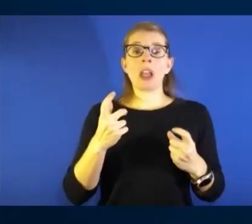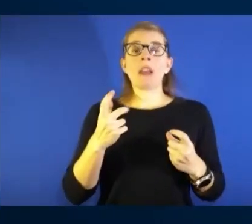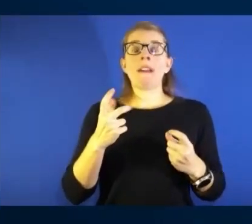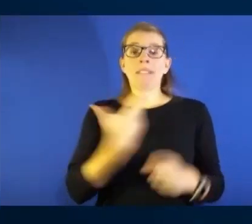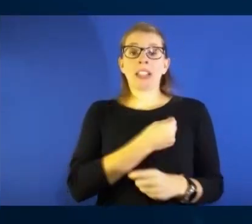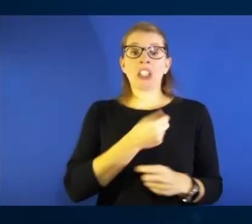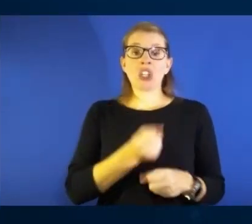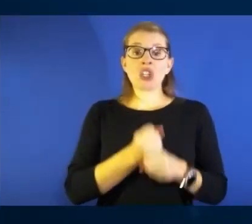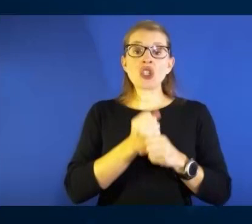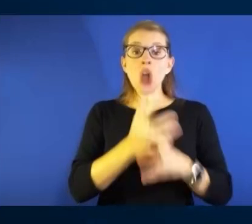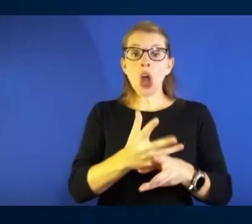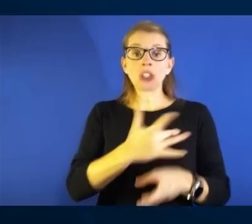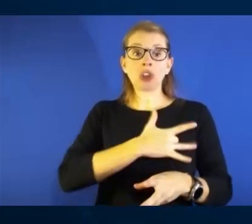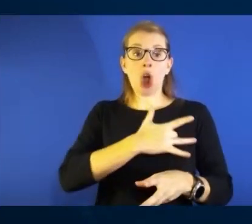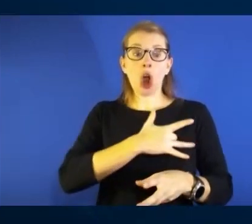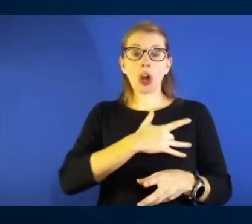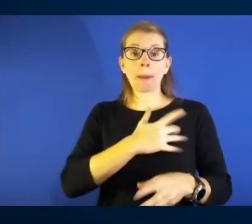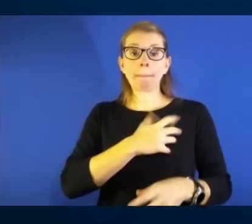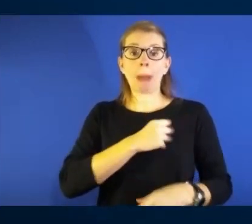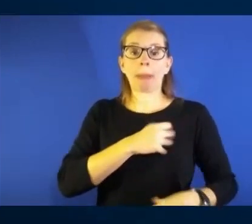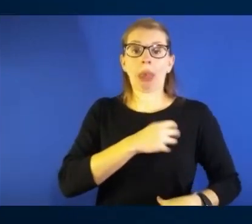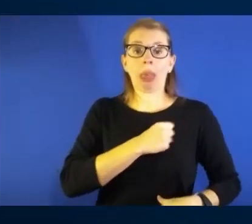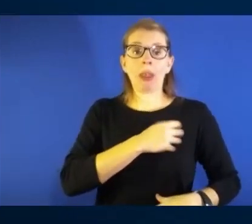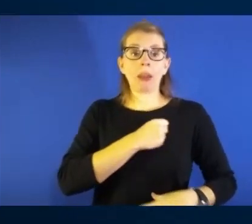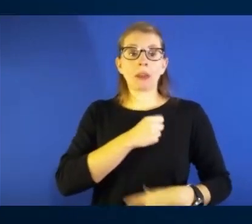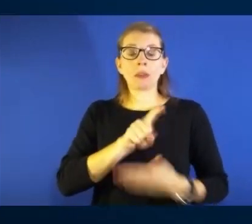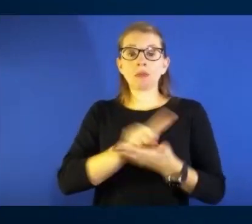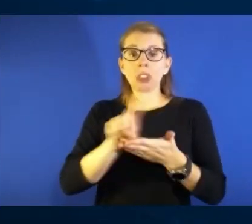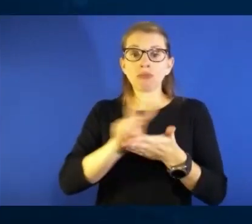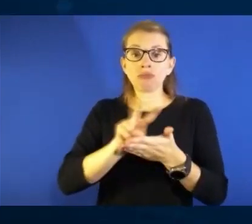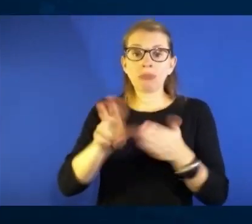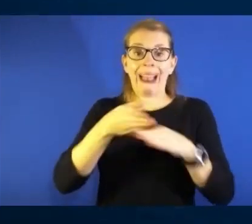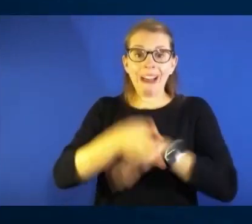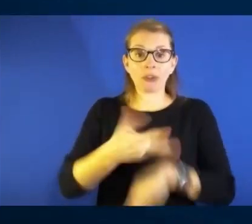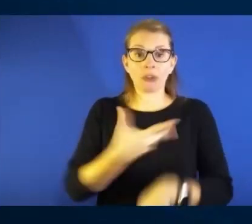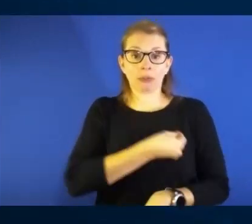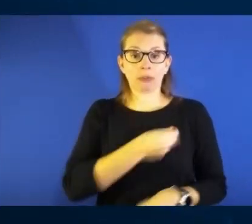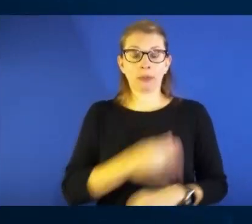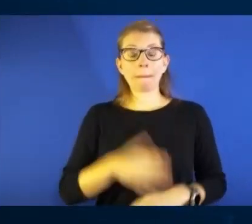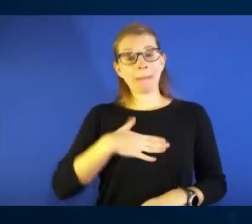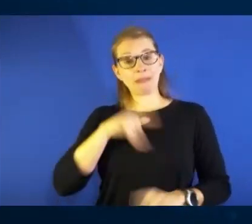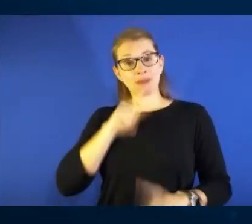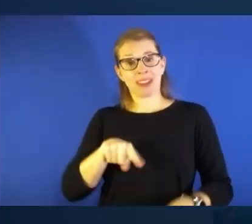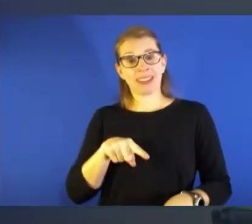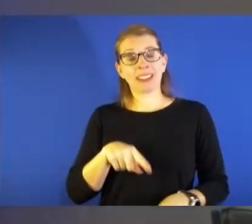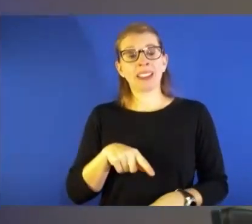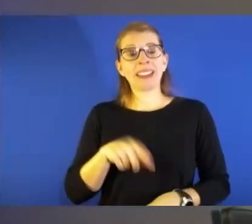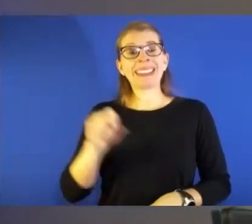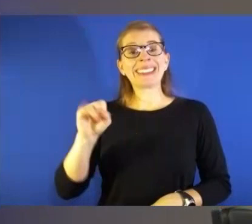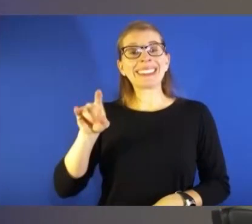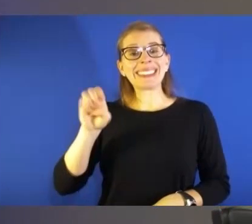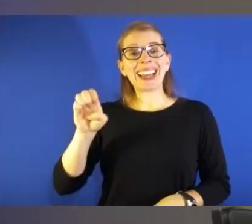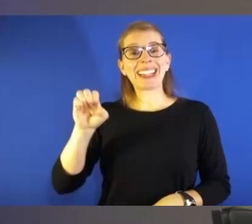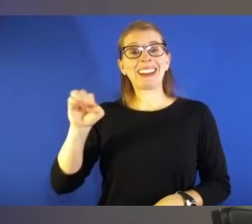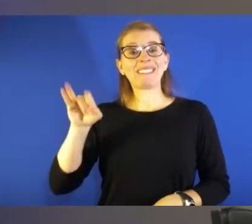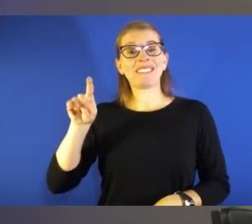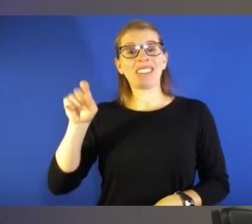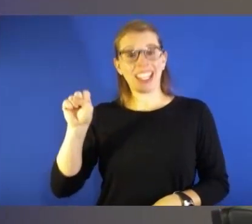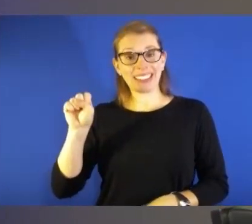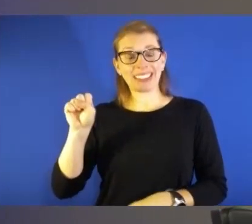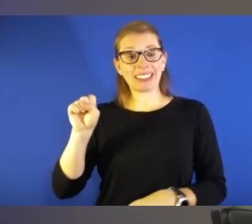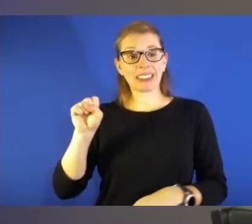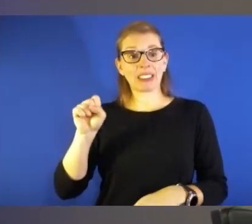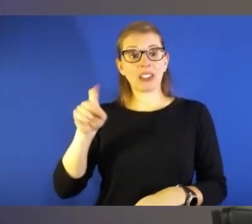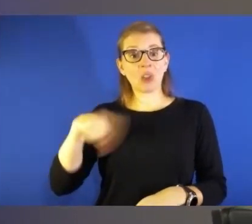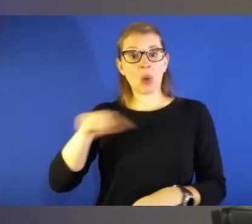especially weeks after getting it? I think my response to this is that typically we see the side effects of those vaccines within